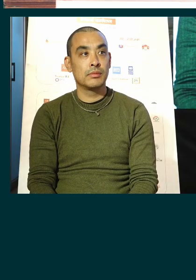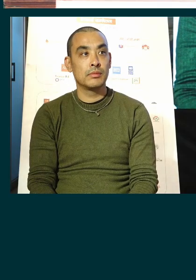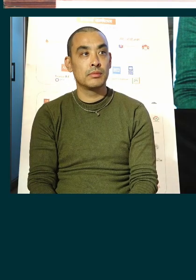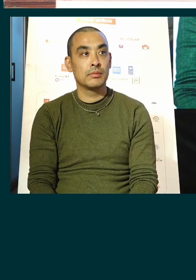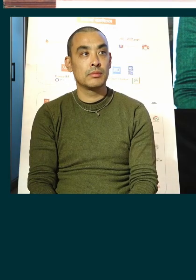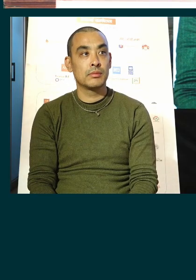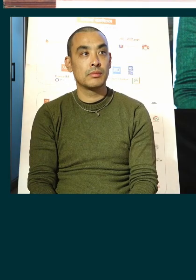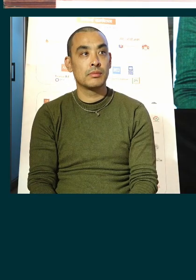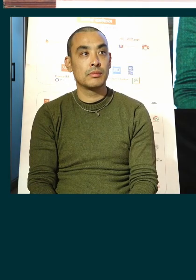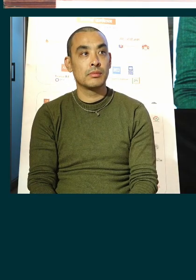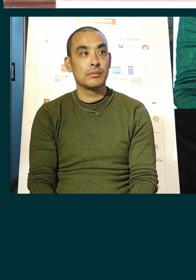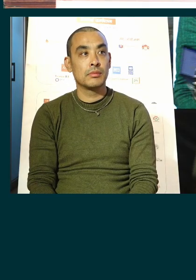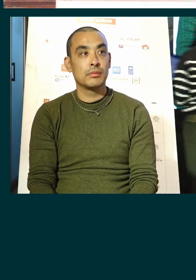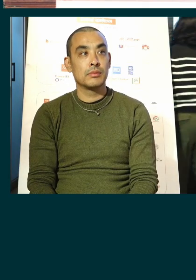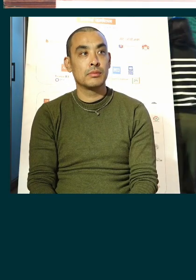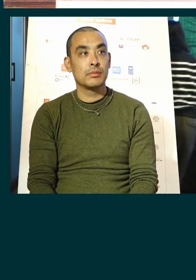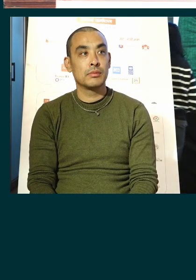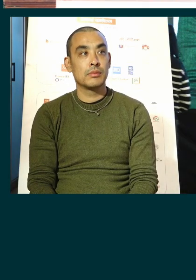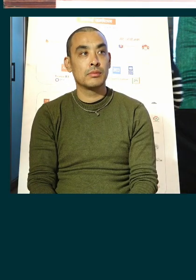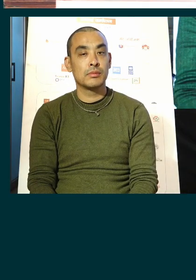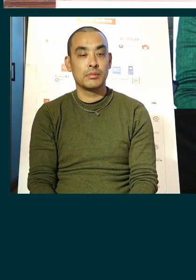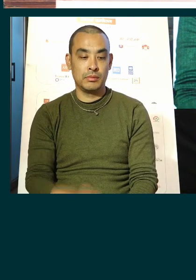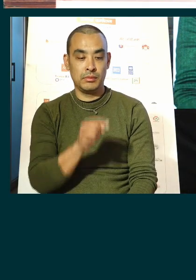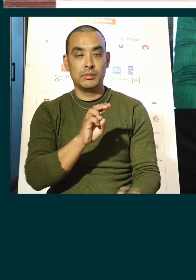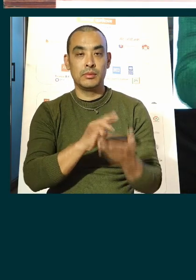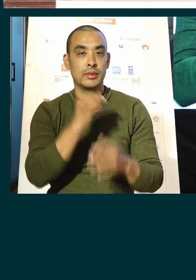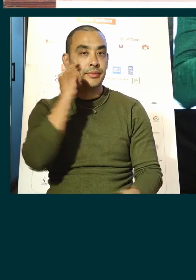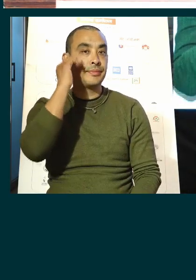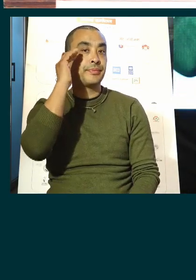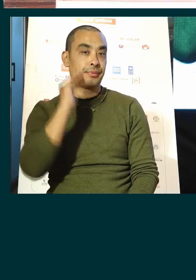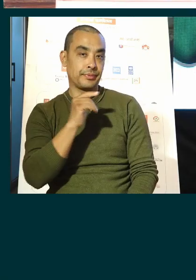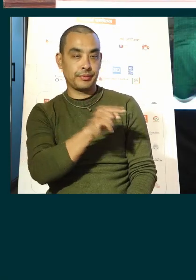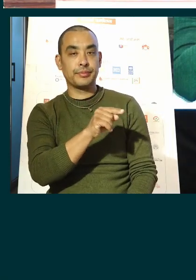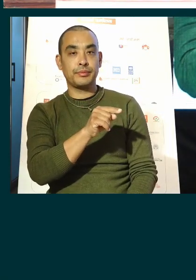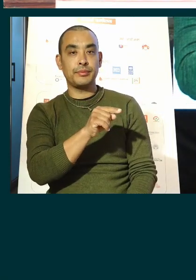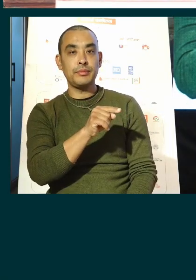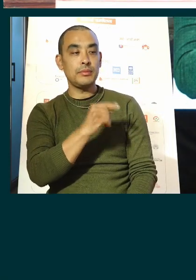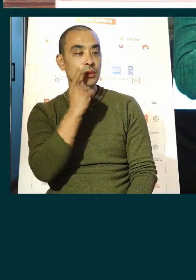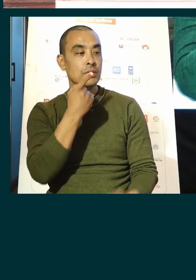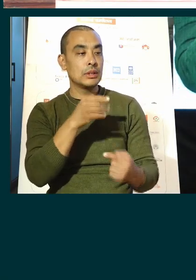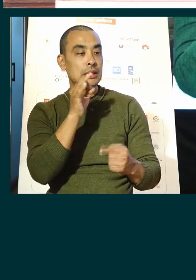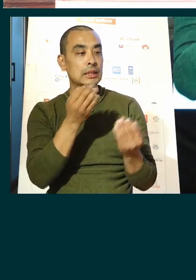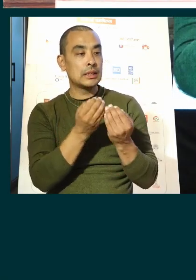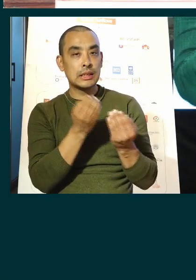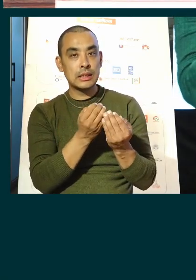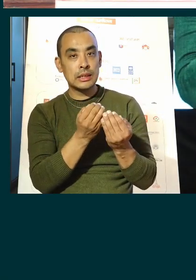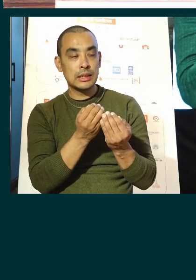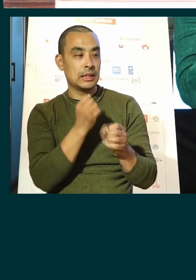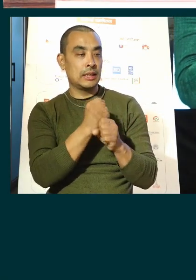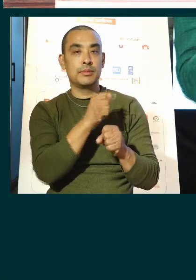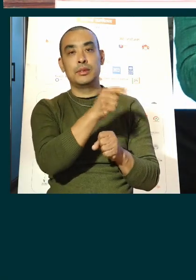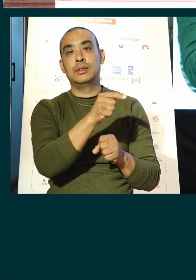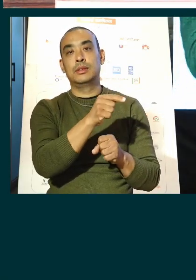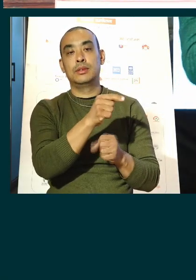Okay, thank you. So this is a story about two districts in India, Gumla and Lohardaga, which